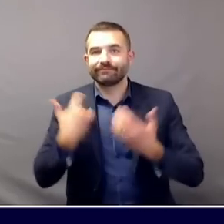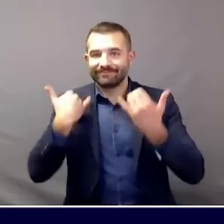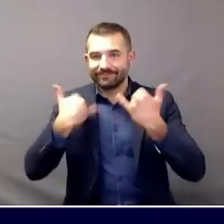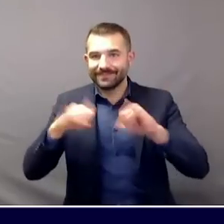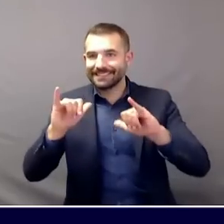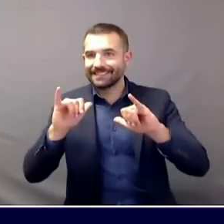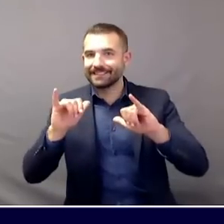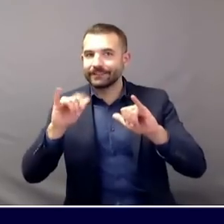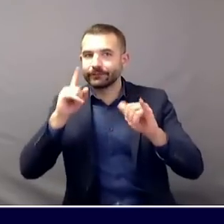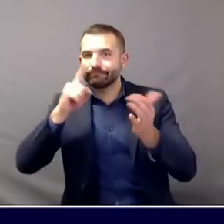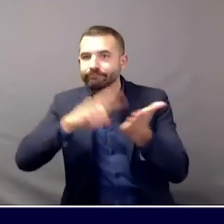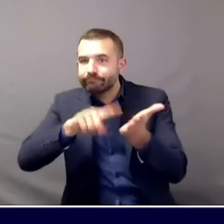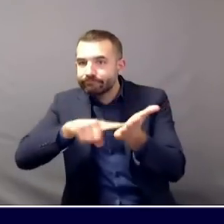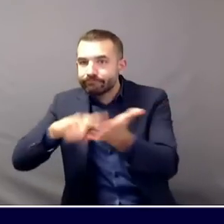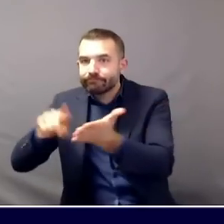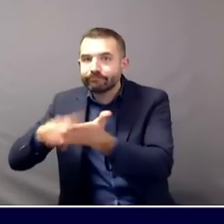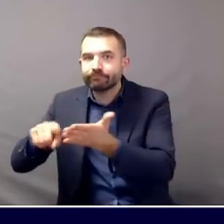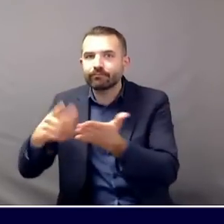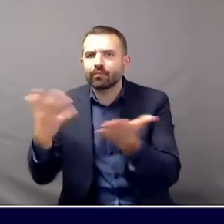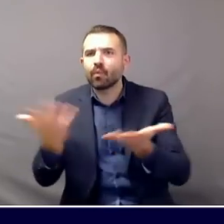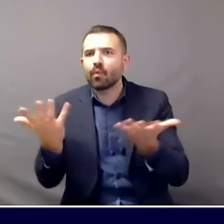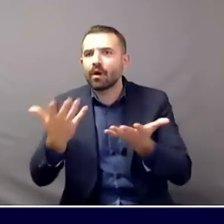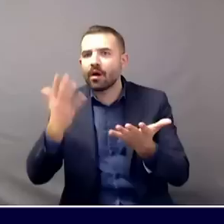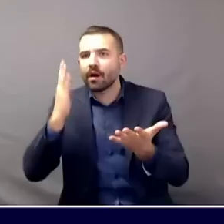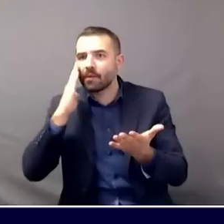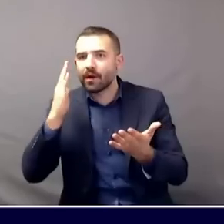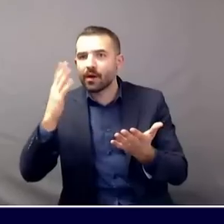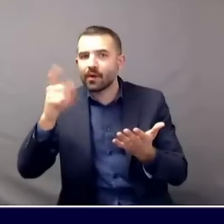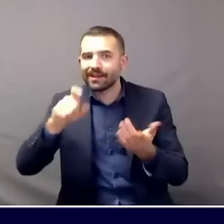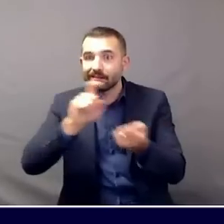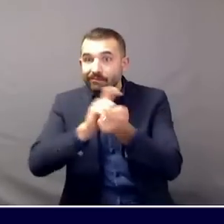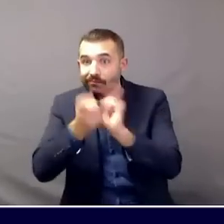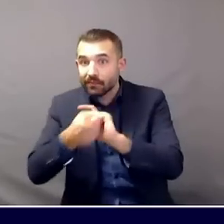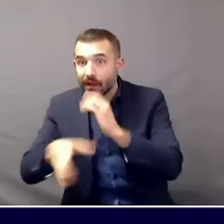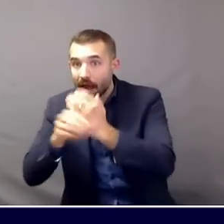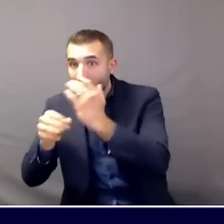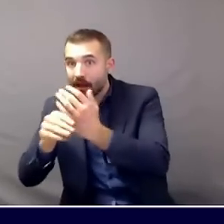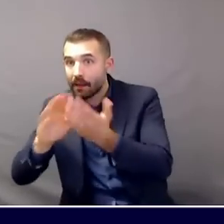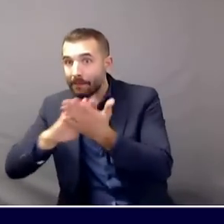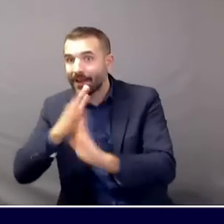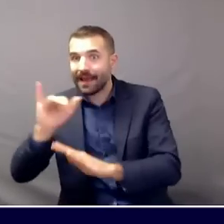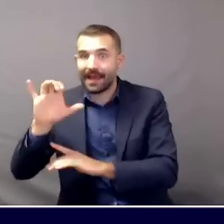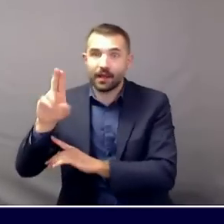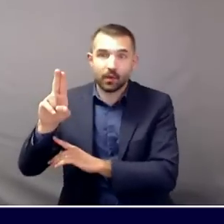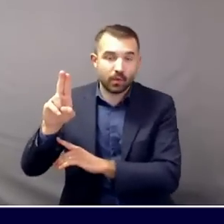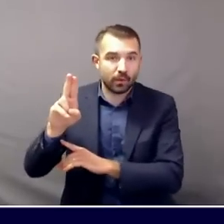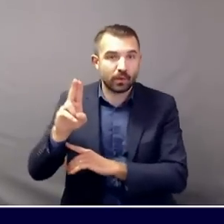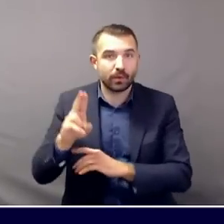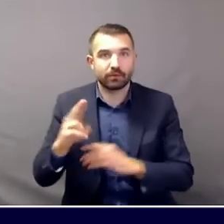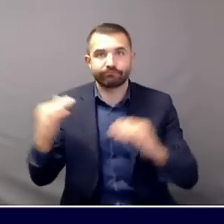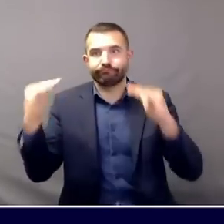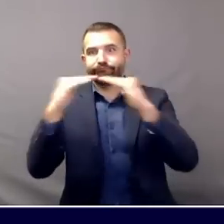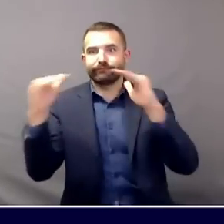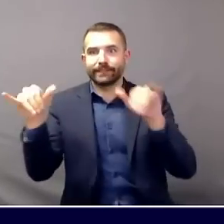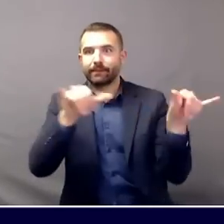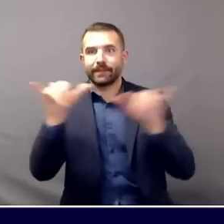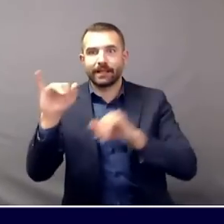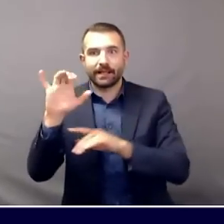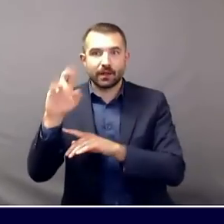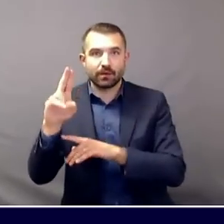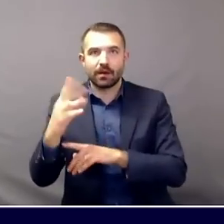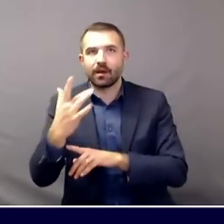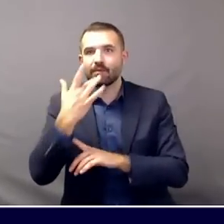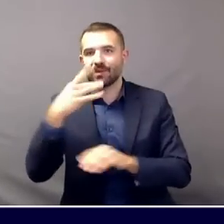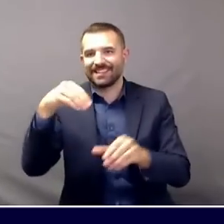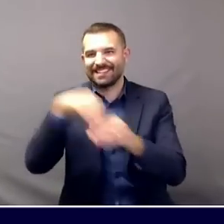available, because obviously a bed in a hospital is far preferable to an alternative care site. So we are in